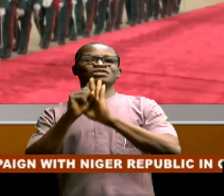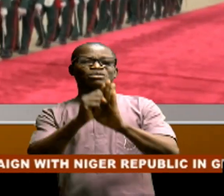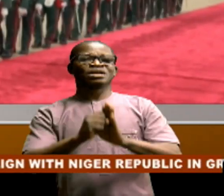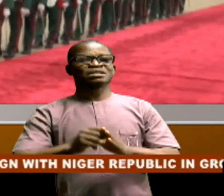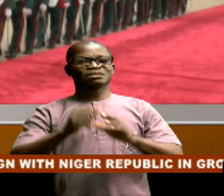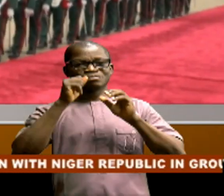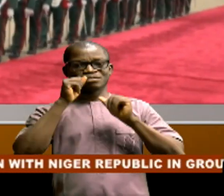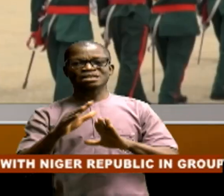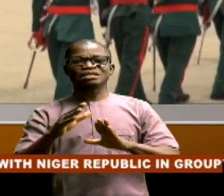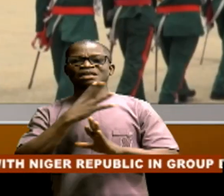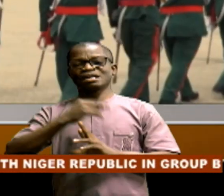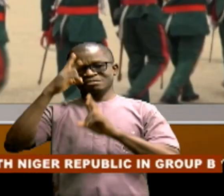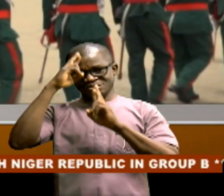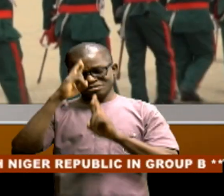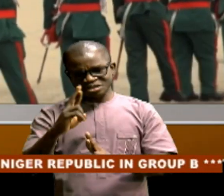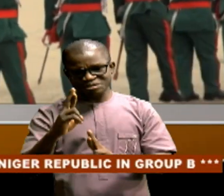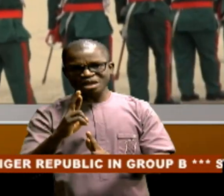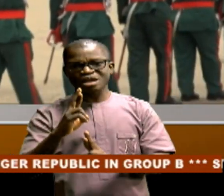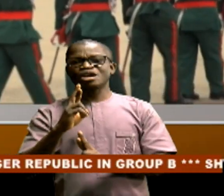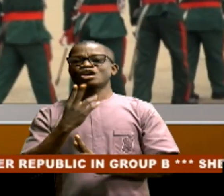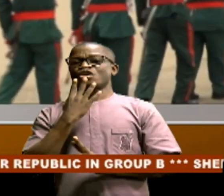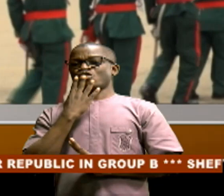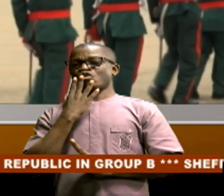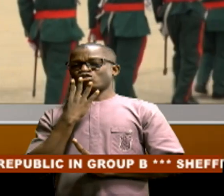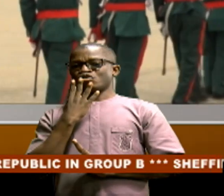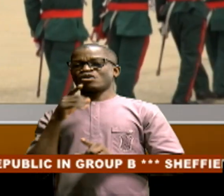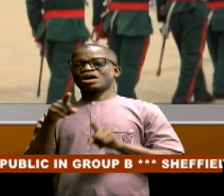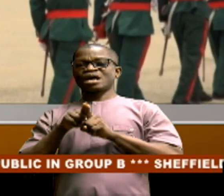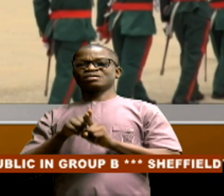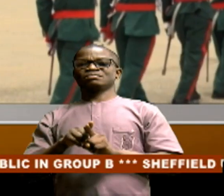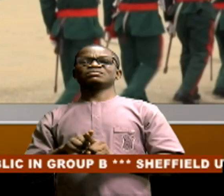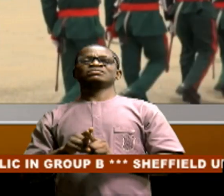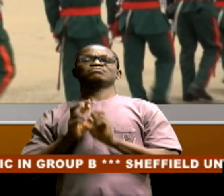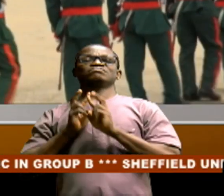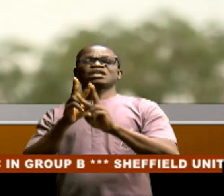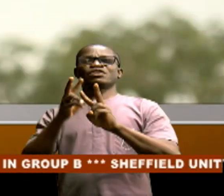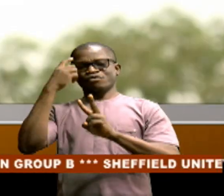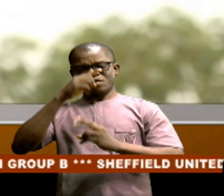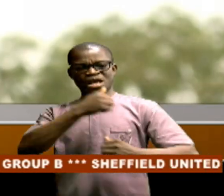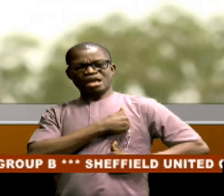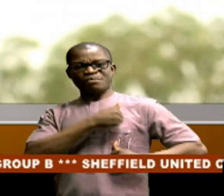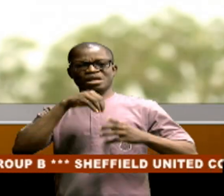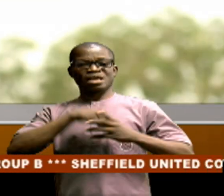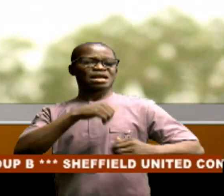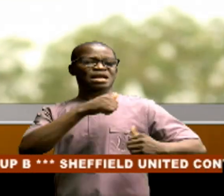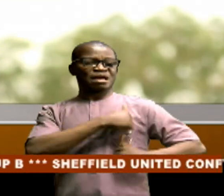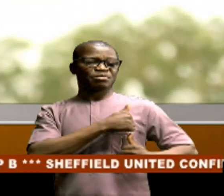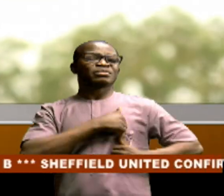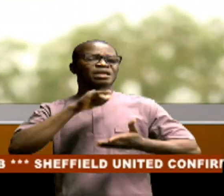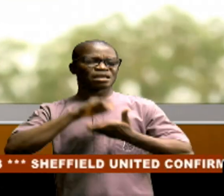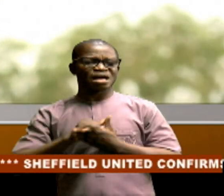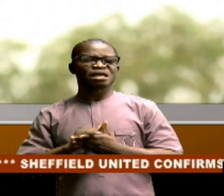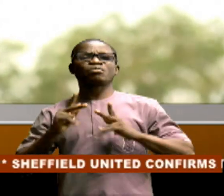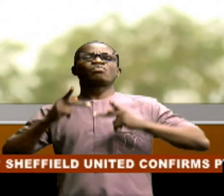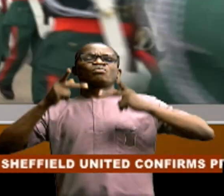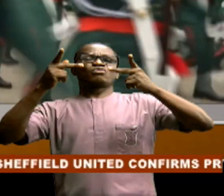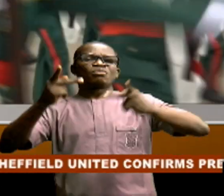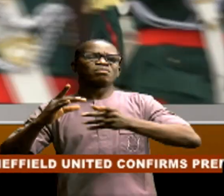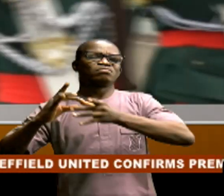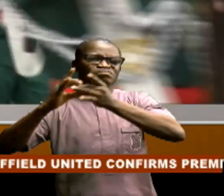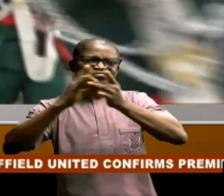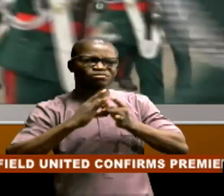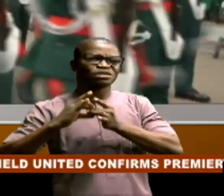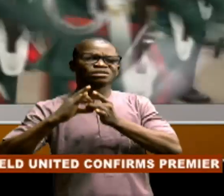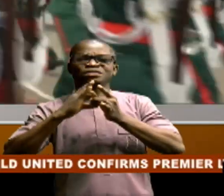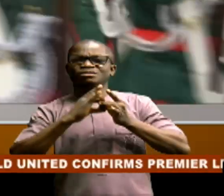and respect, colors as rallying points for troops in the military significantly promote cohesion, esprit de